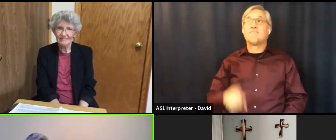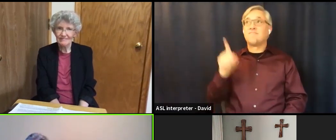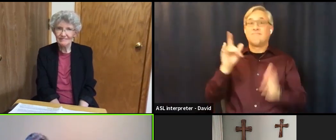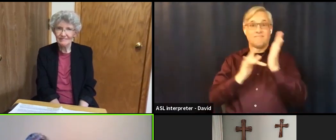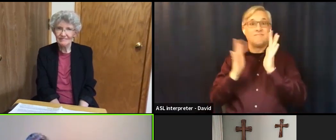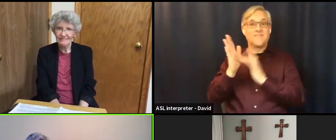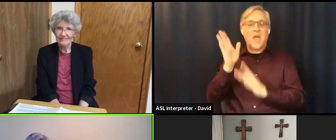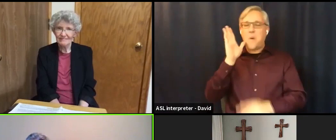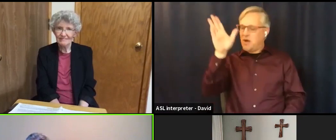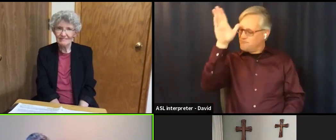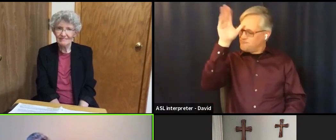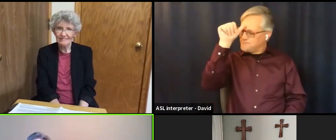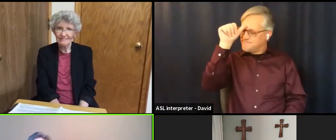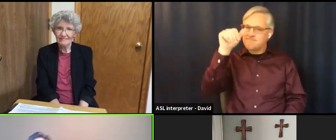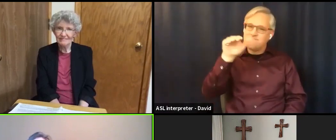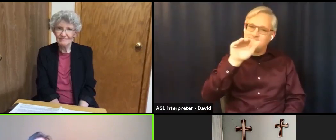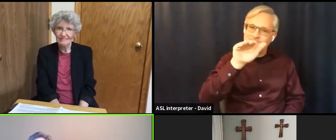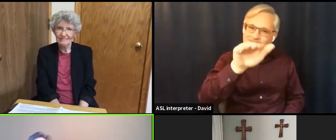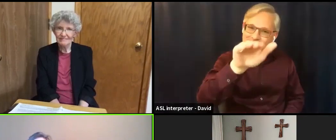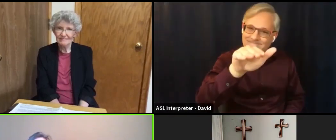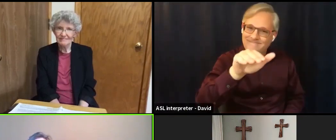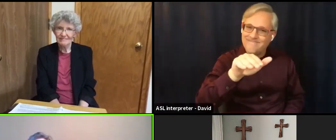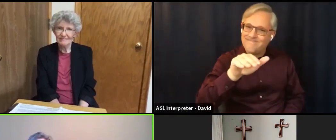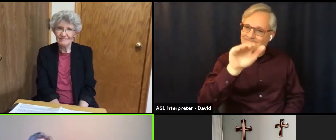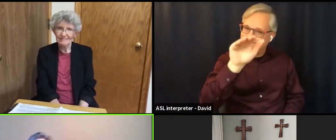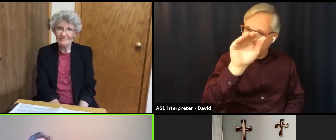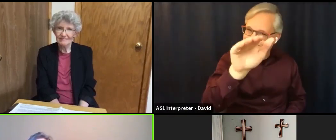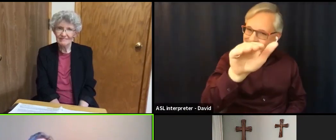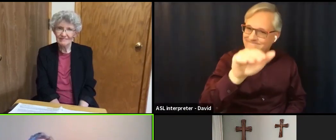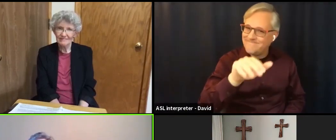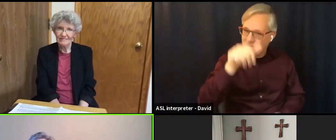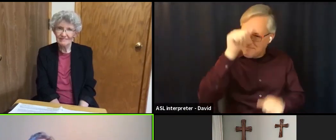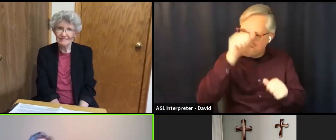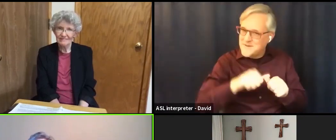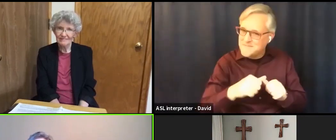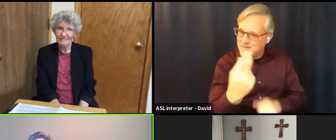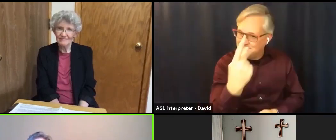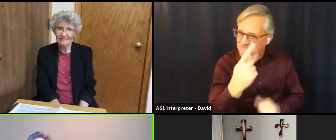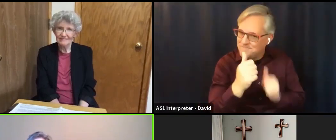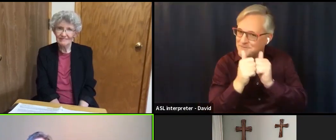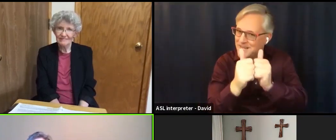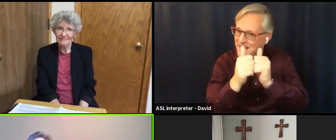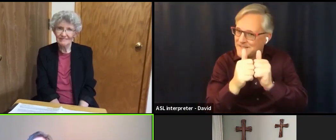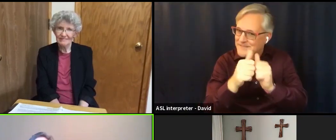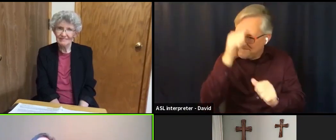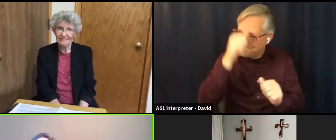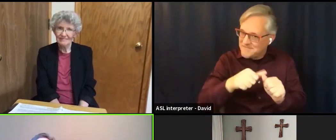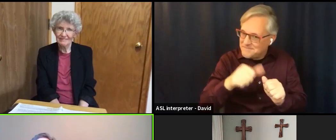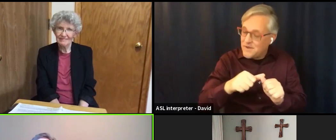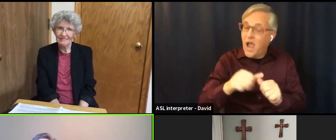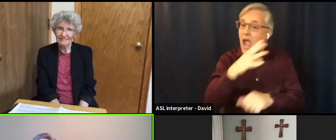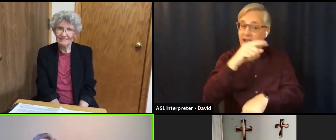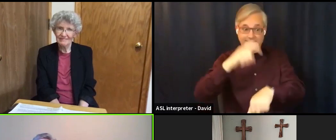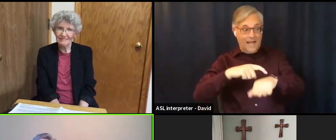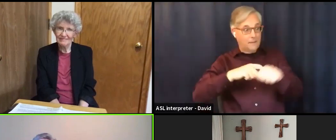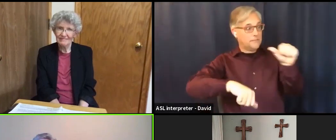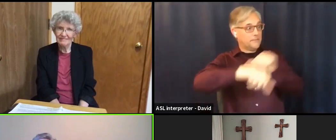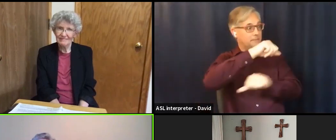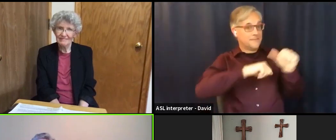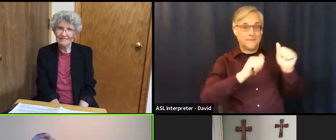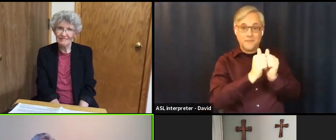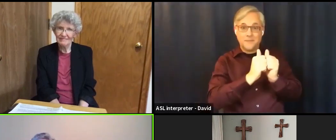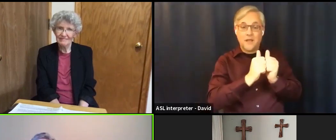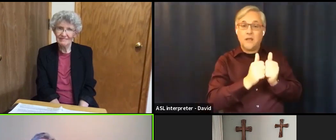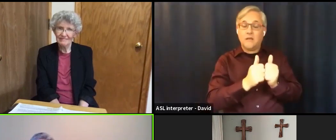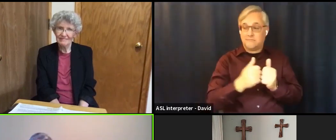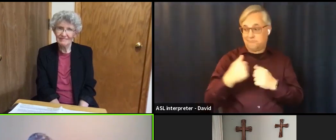to remember our time together with Jesus and with one another. It's been 2 months now since we've seen each